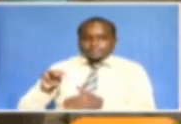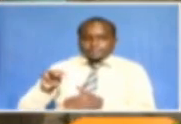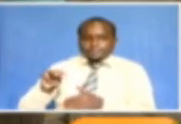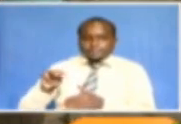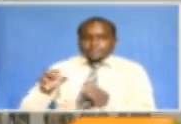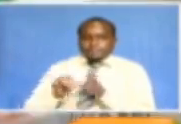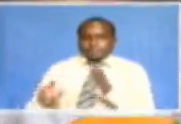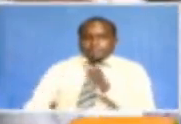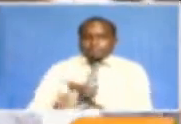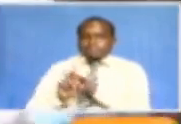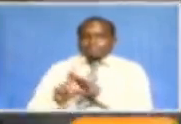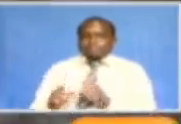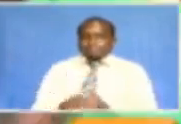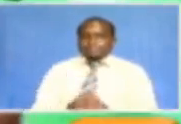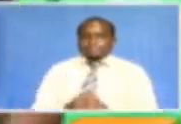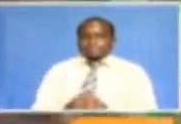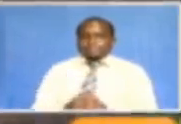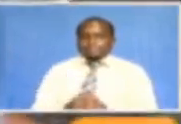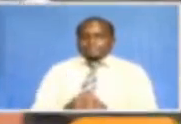trouble started.